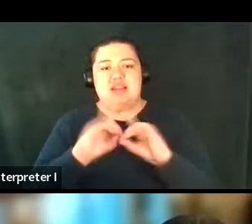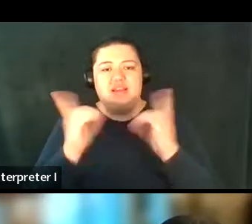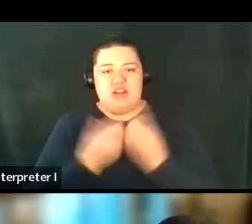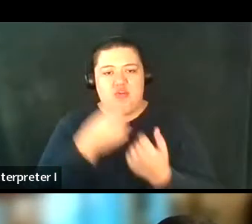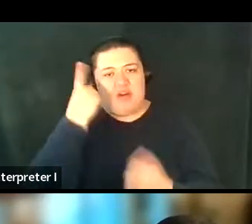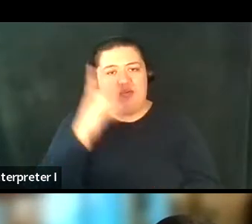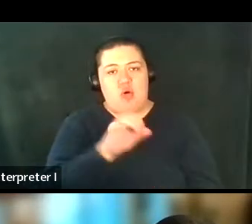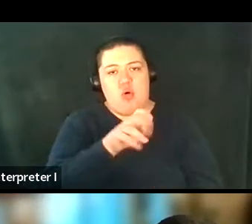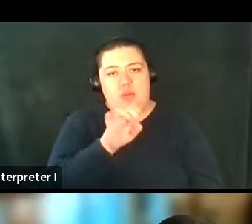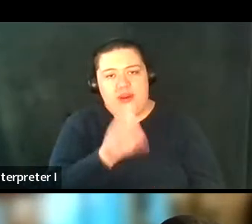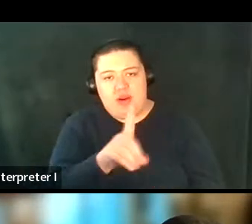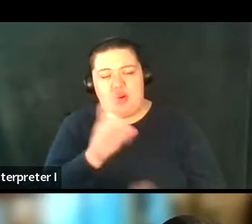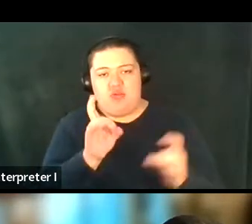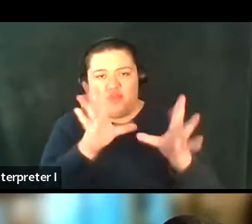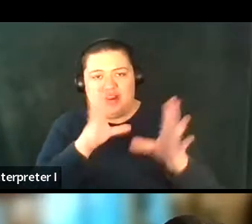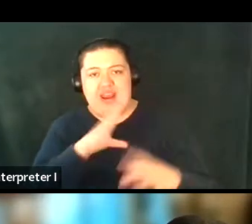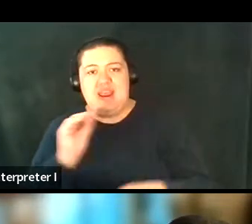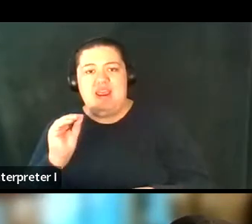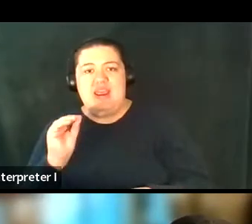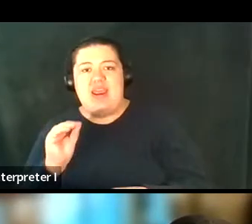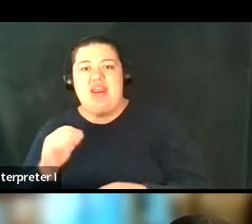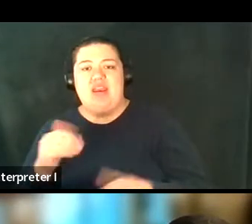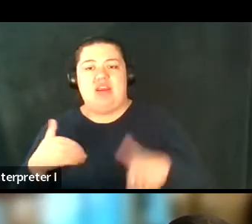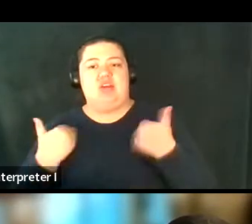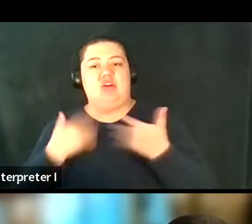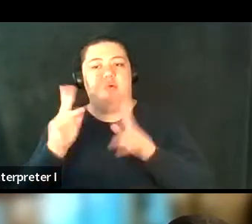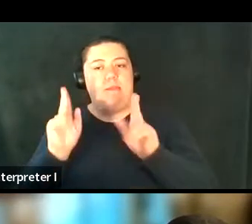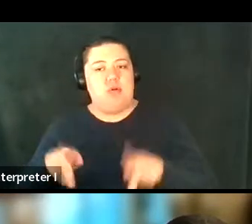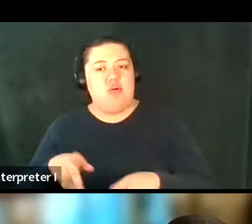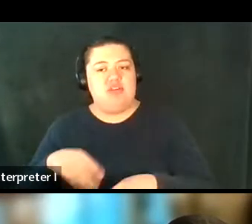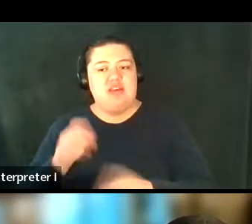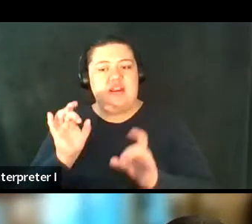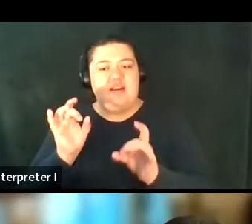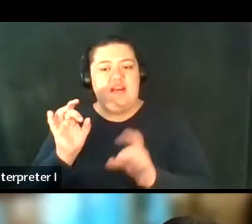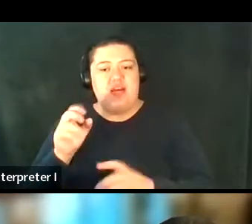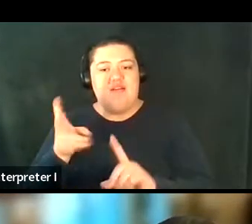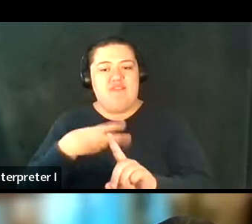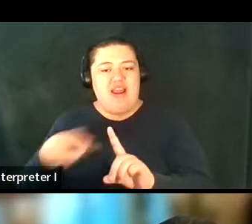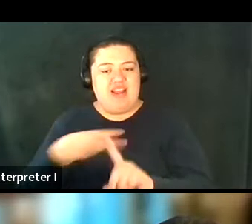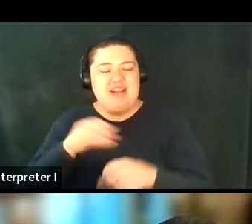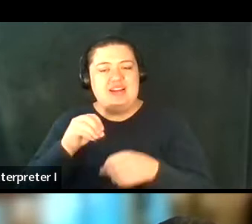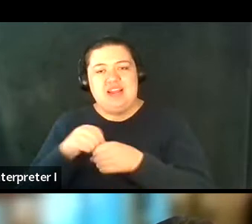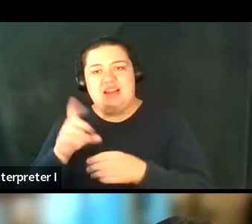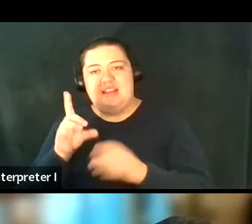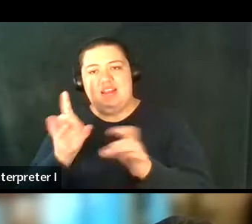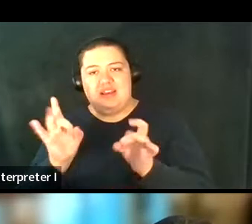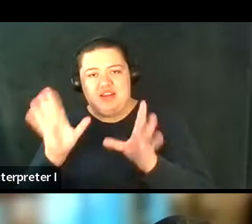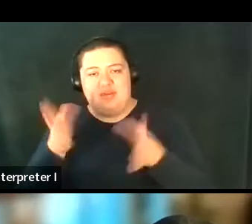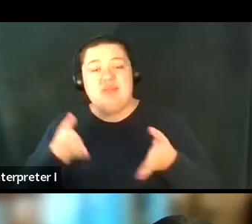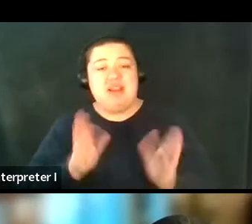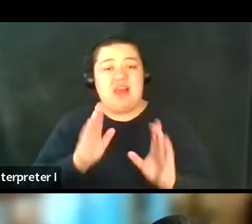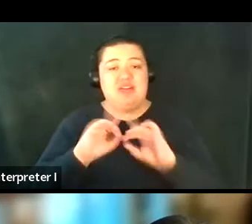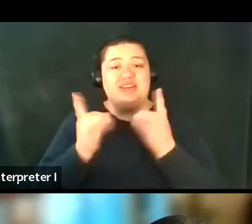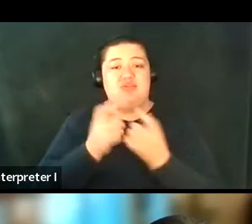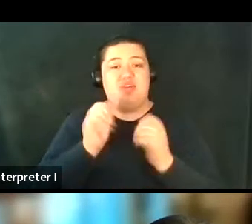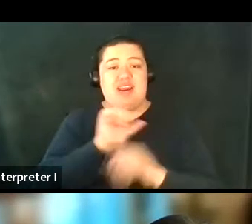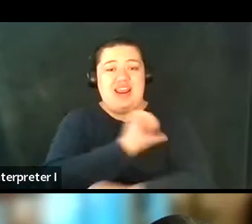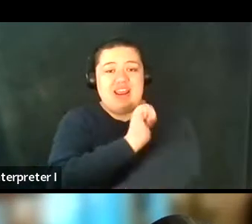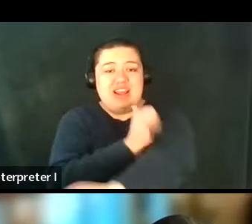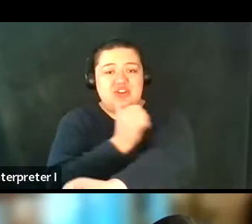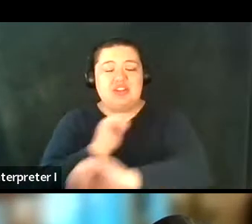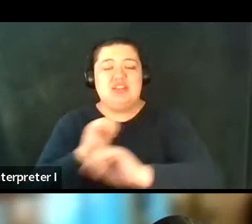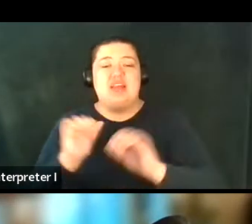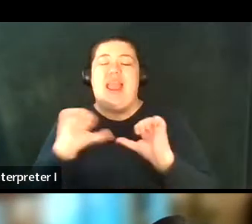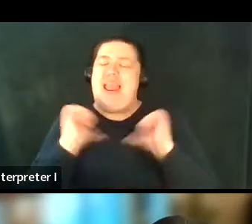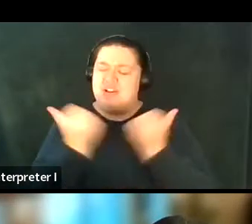the ongoing crisis of youth violence in the district. The emergency declaration allows district agencies to respond more